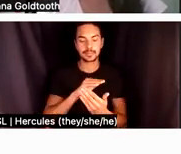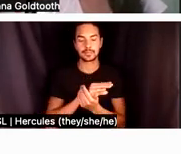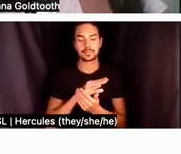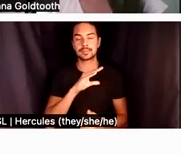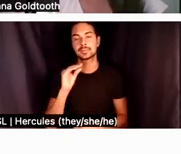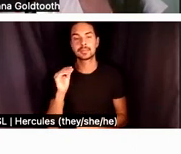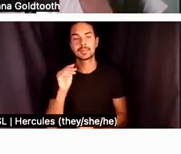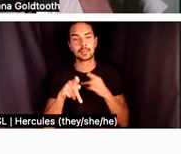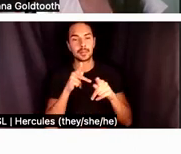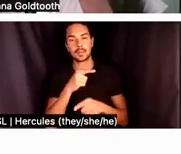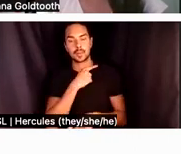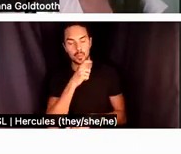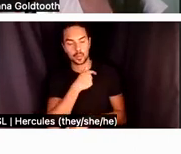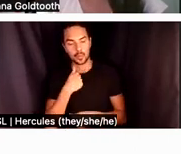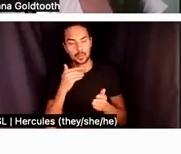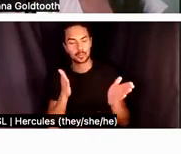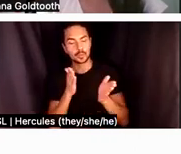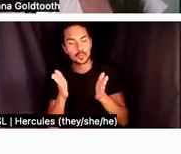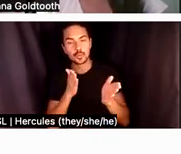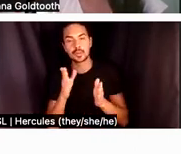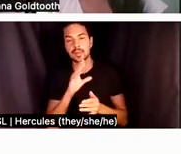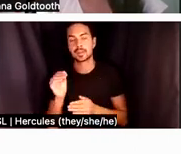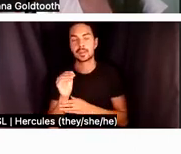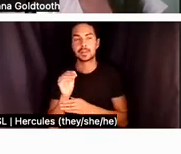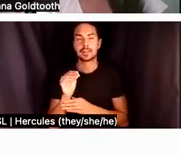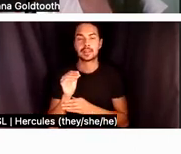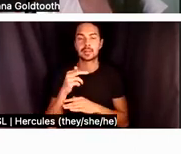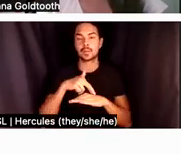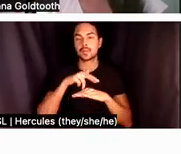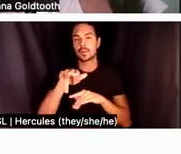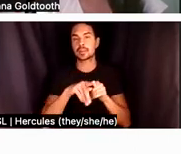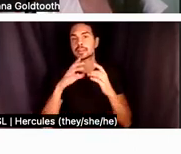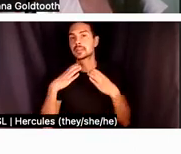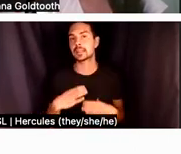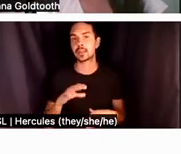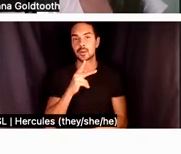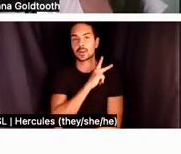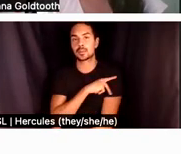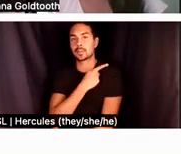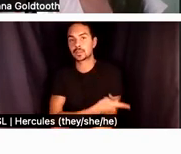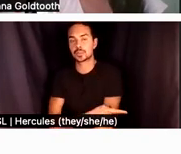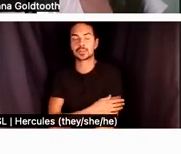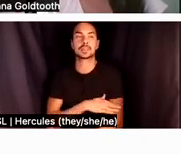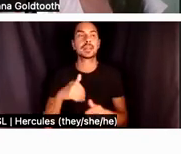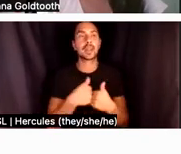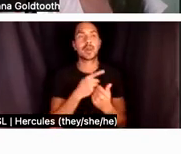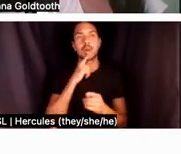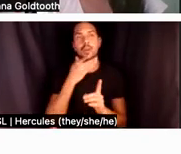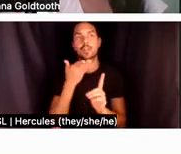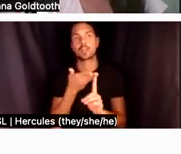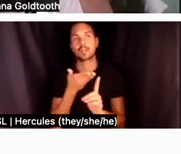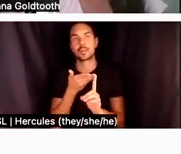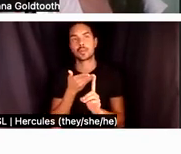who we serve, or who, you might refer to as your clients or patients, how are there,